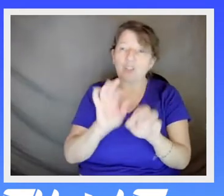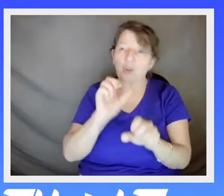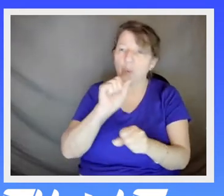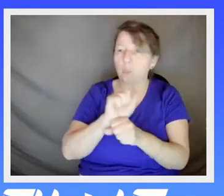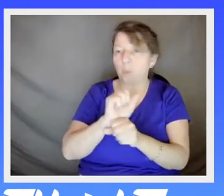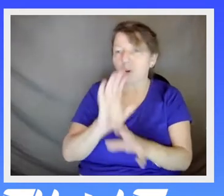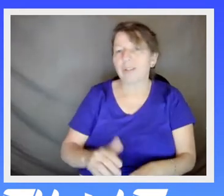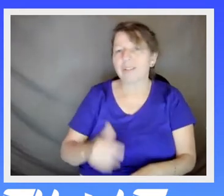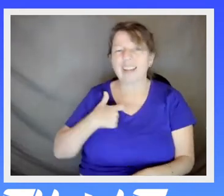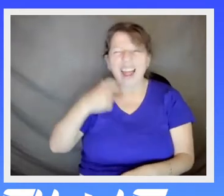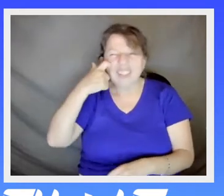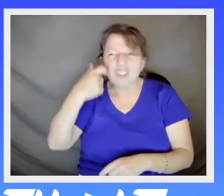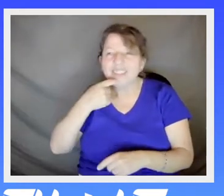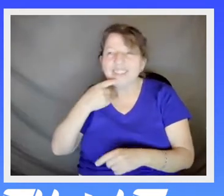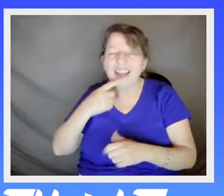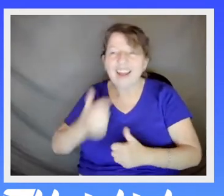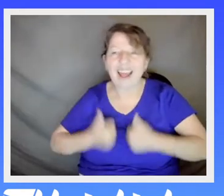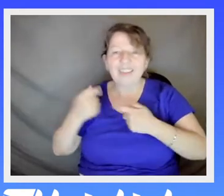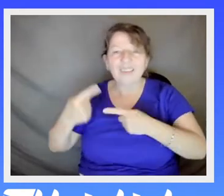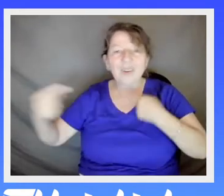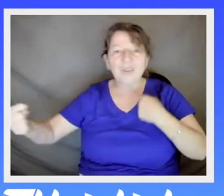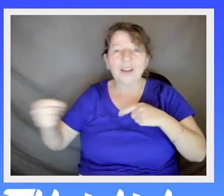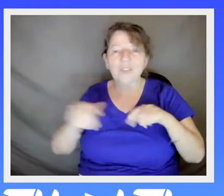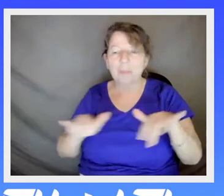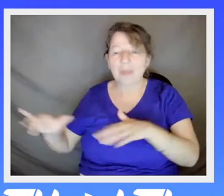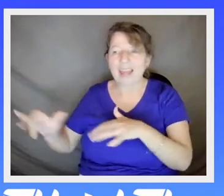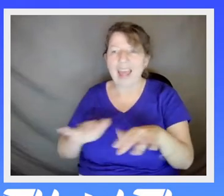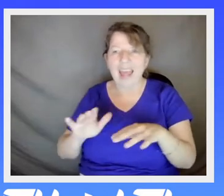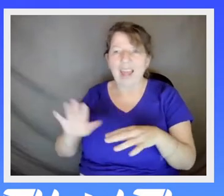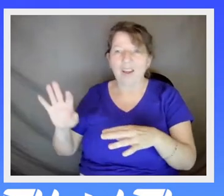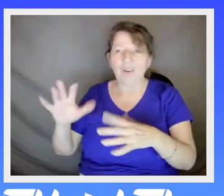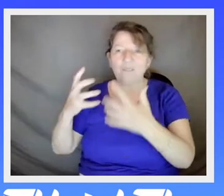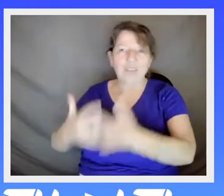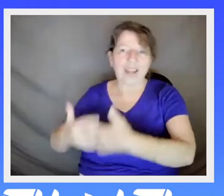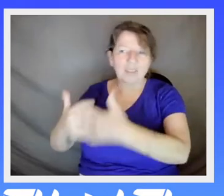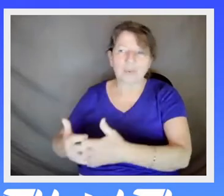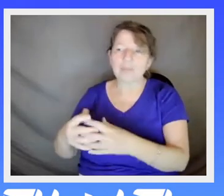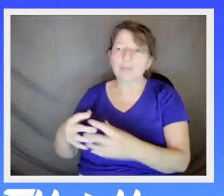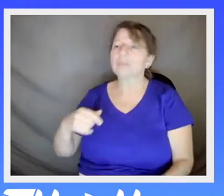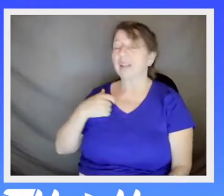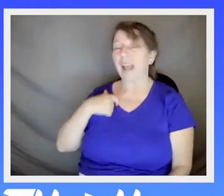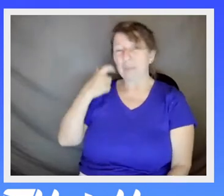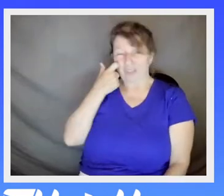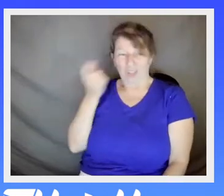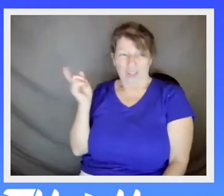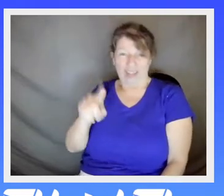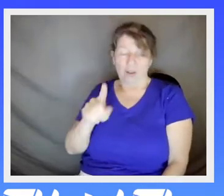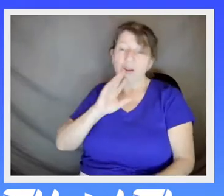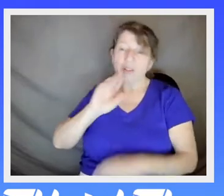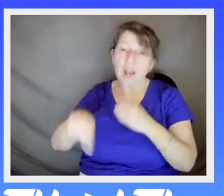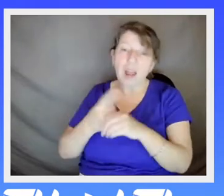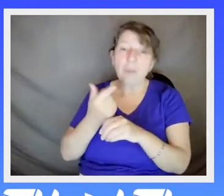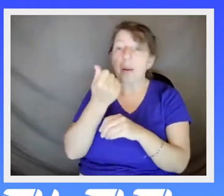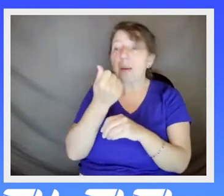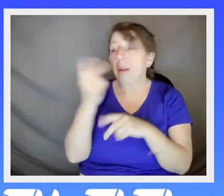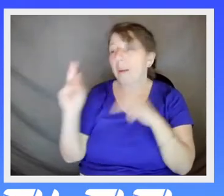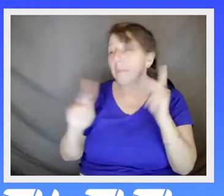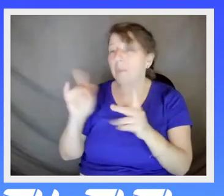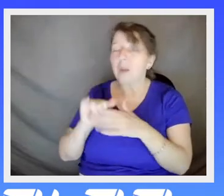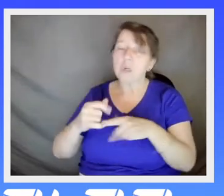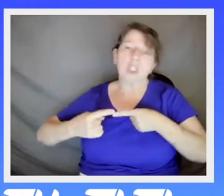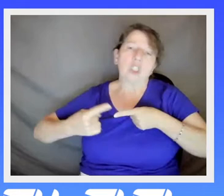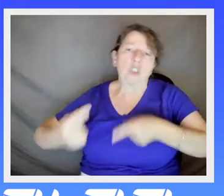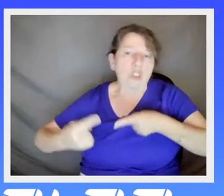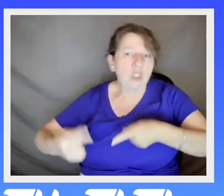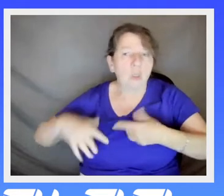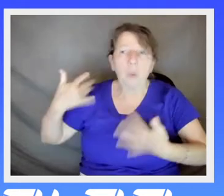was at a meeting there talking to a whole host of artists who were talking about struggling. But at the same time they were struggling, they